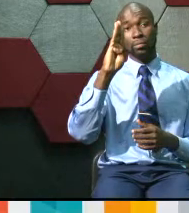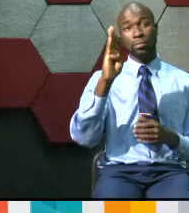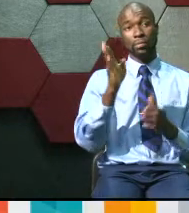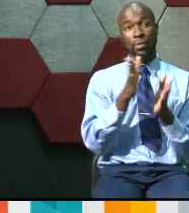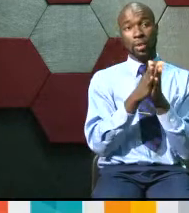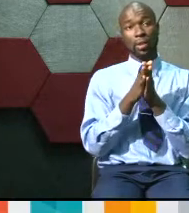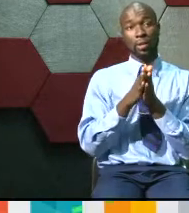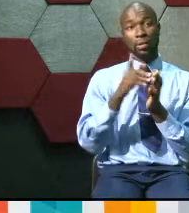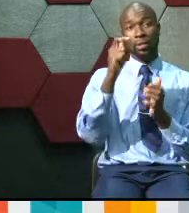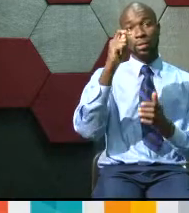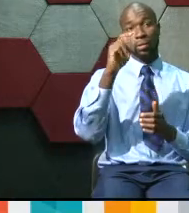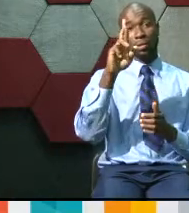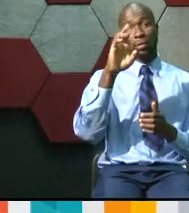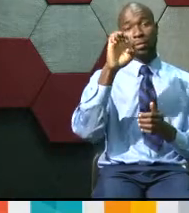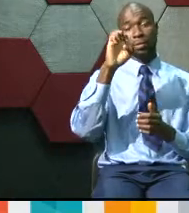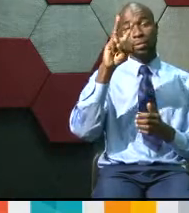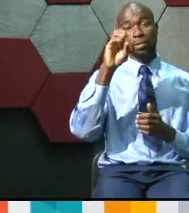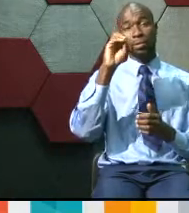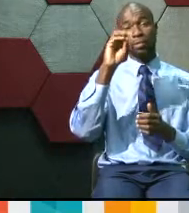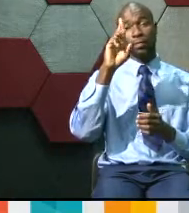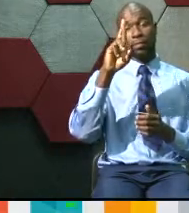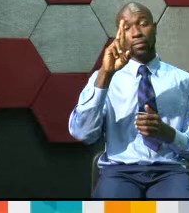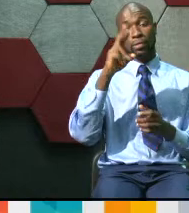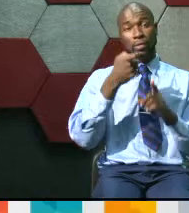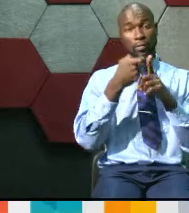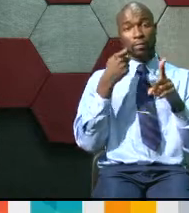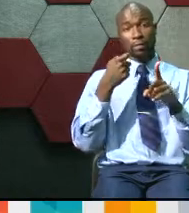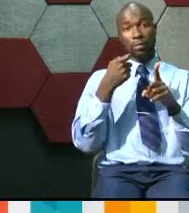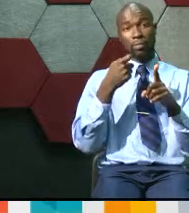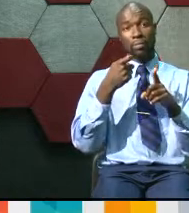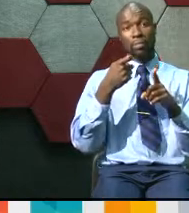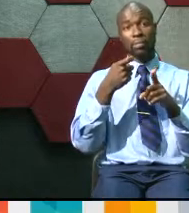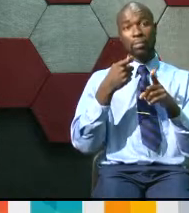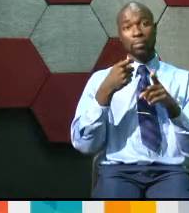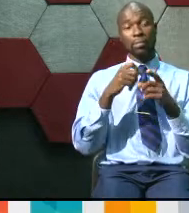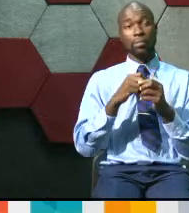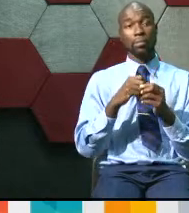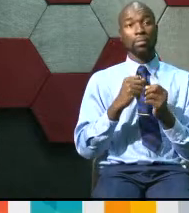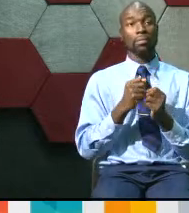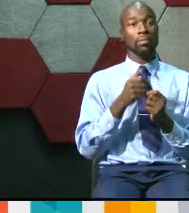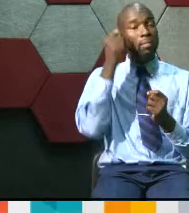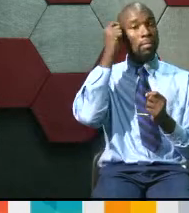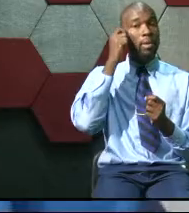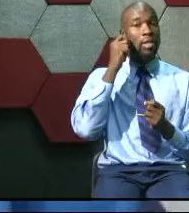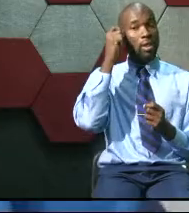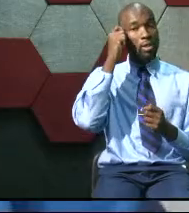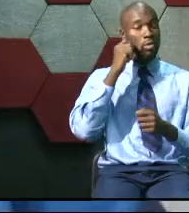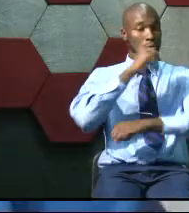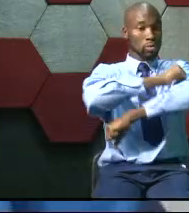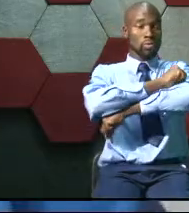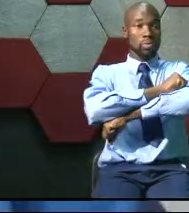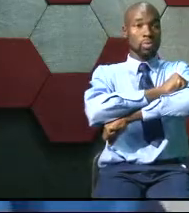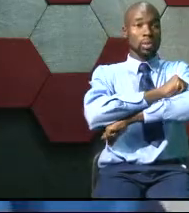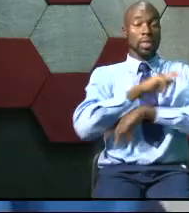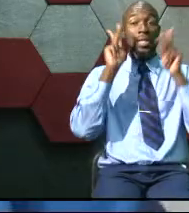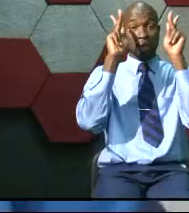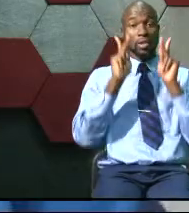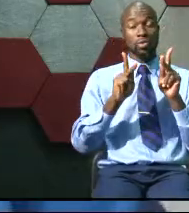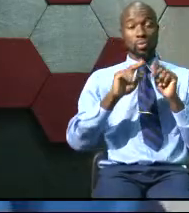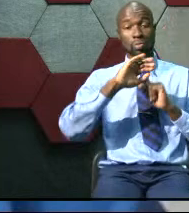Trevor Owalo from Masino School in Kisumu County with their project